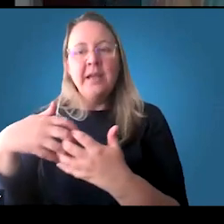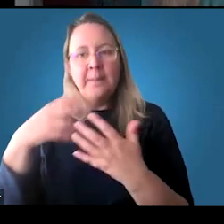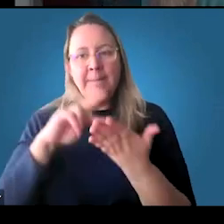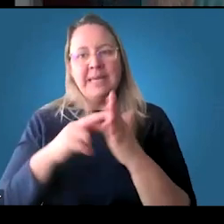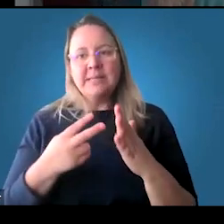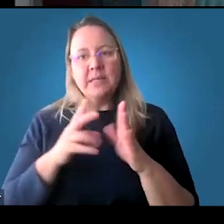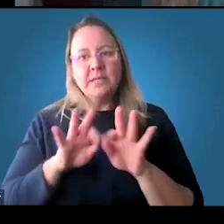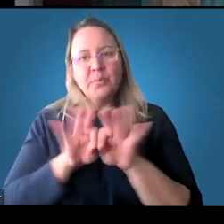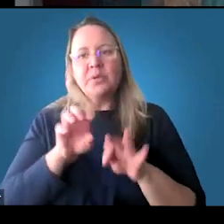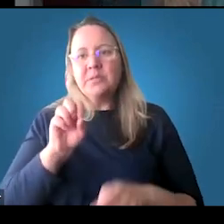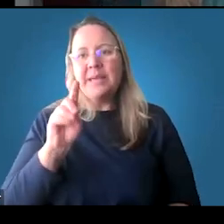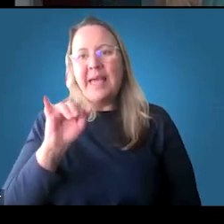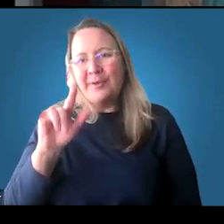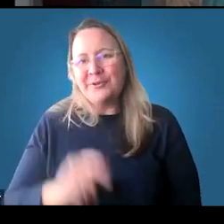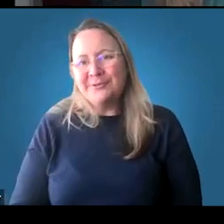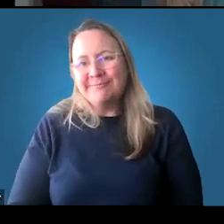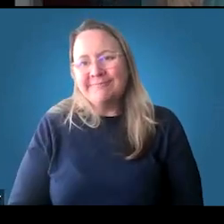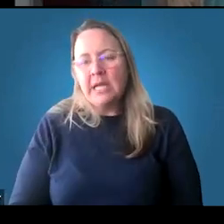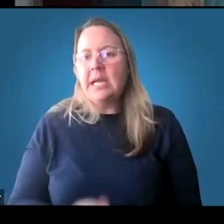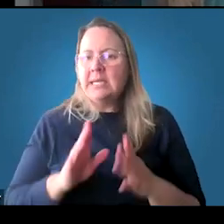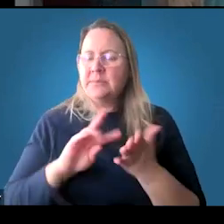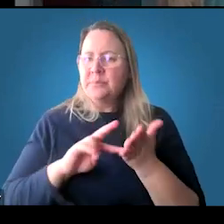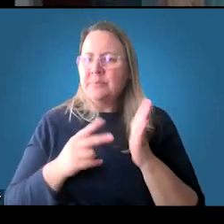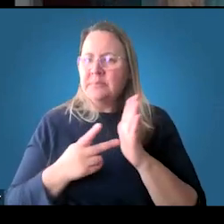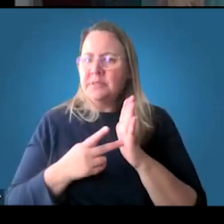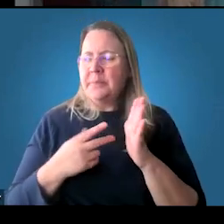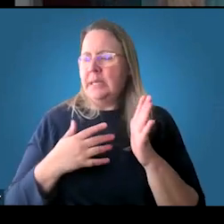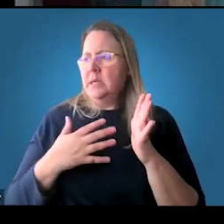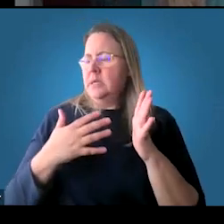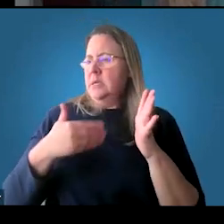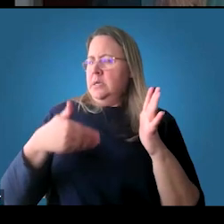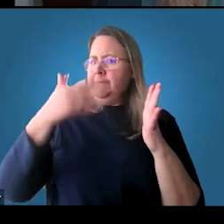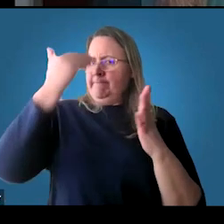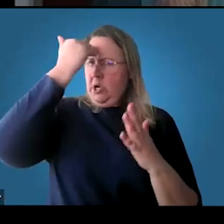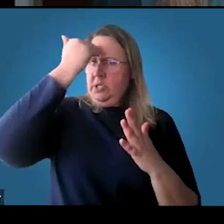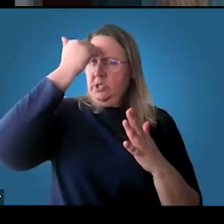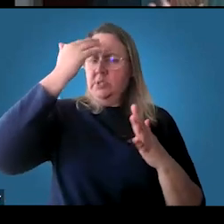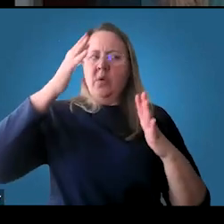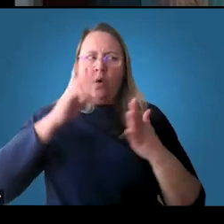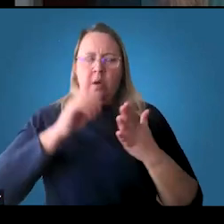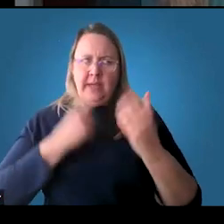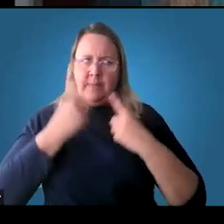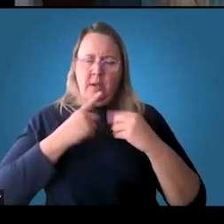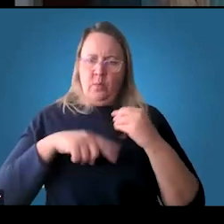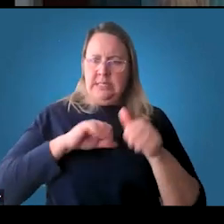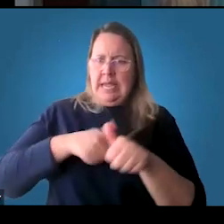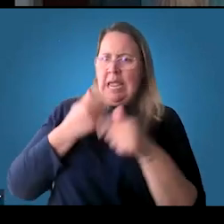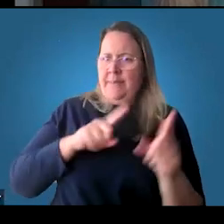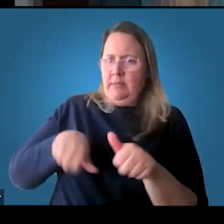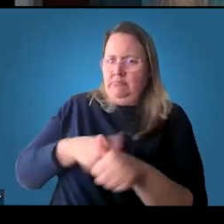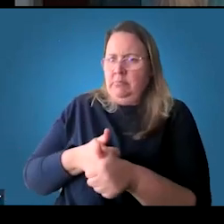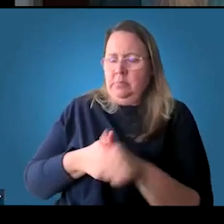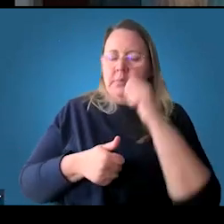It's really important to be intentional and conscious about these things. And I encourage you to think about where being community-centered